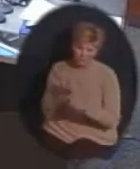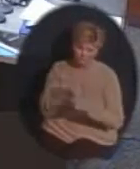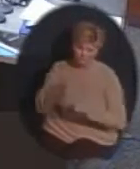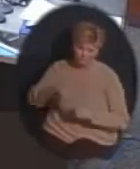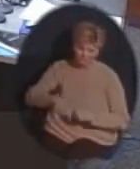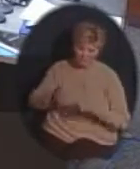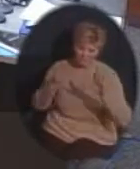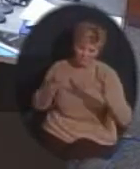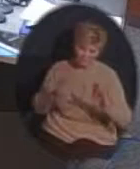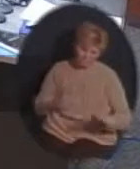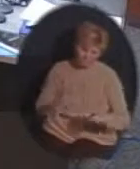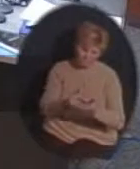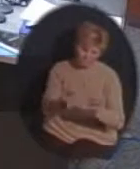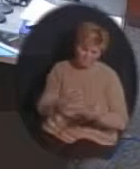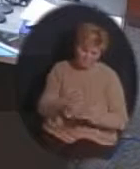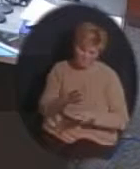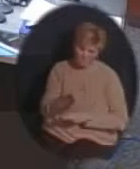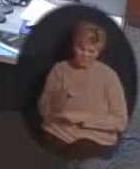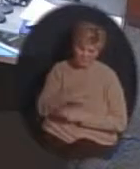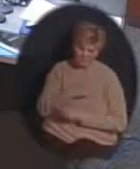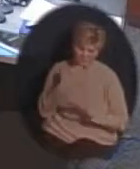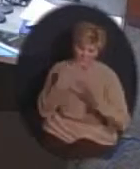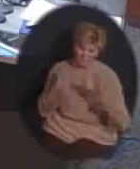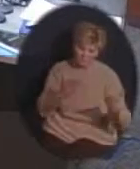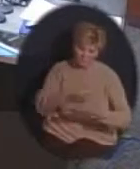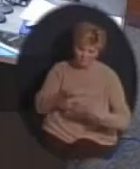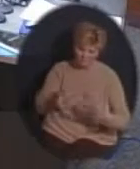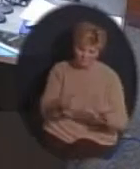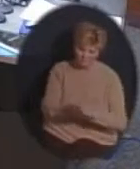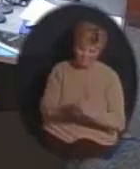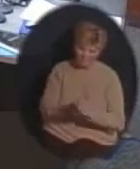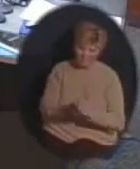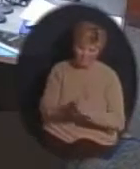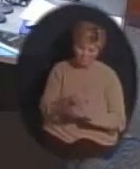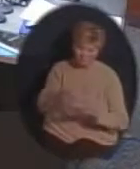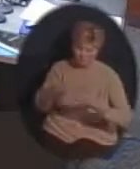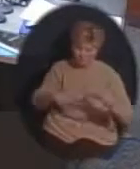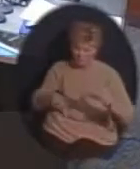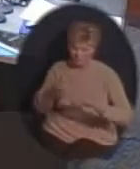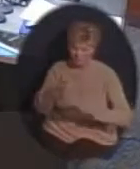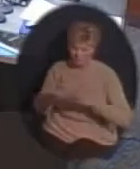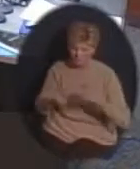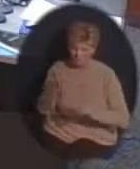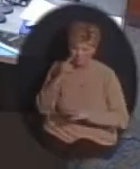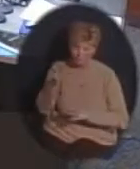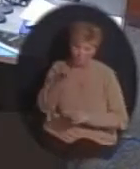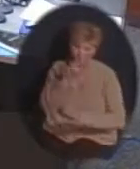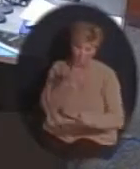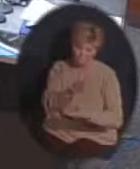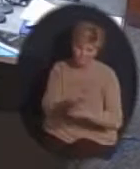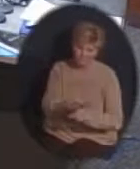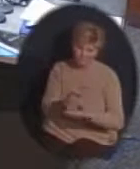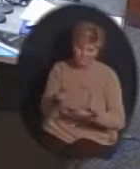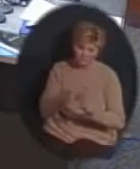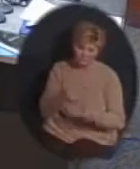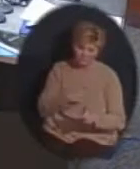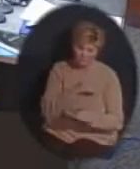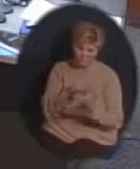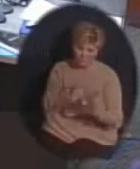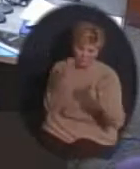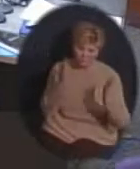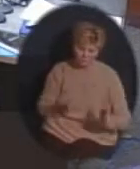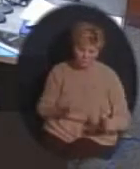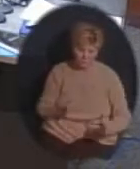to our youth. I think next we'll move on to public comments. Dr. Drummond, if I could interject for a moment.